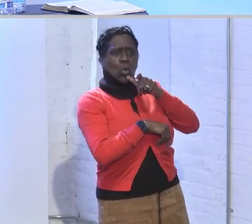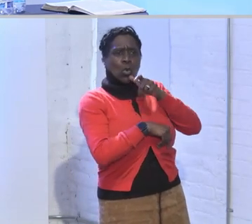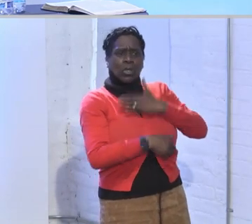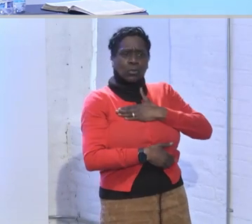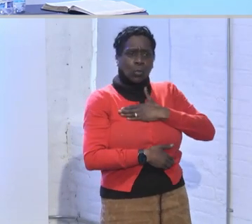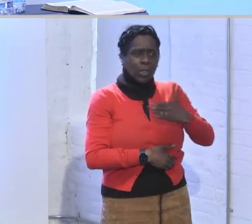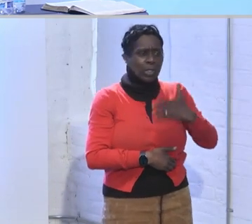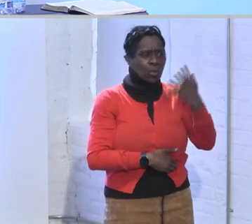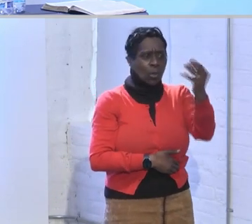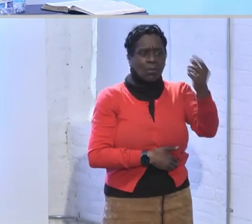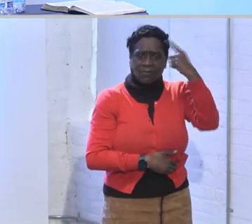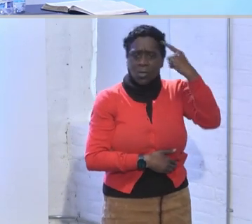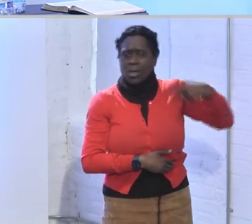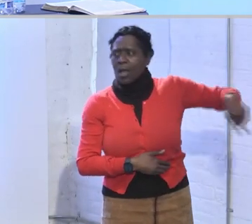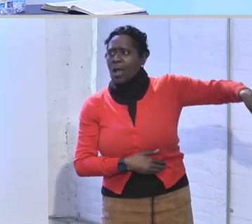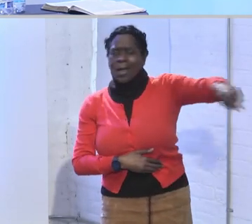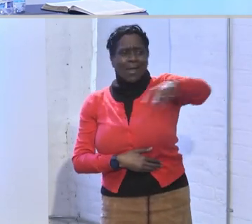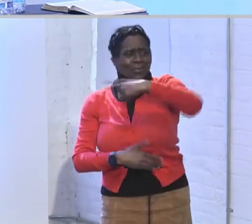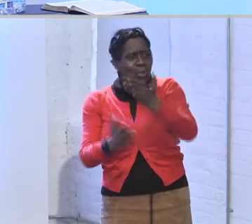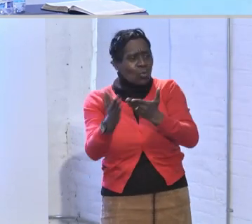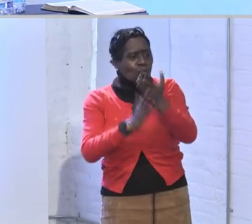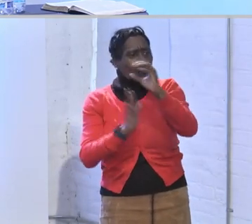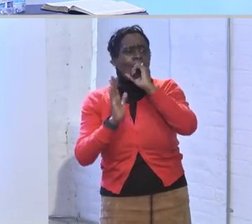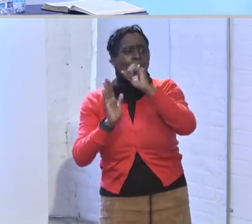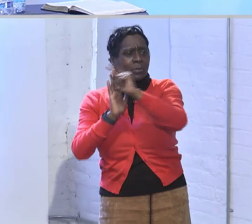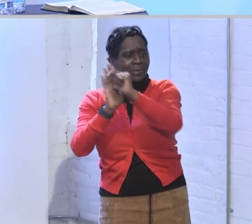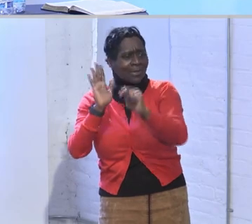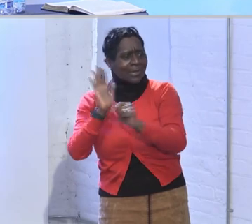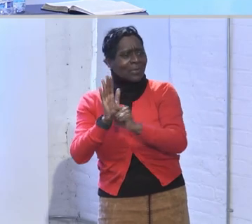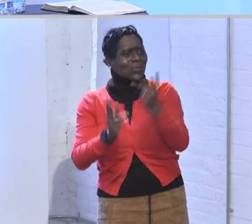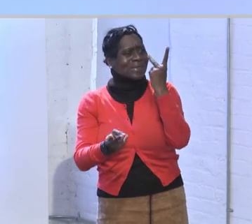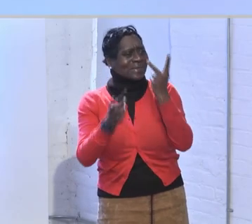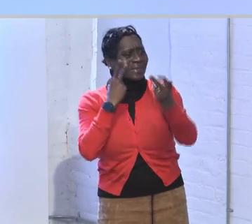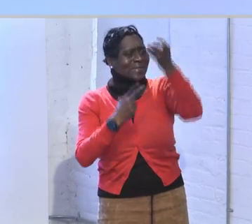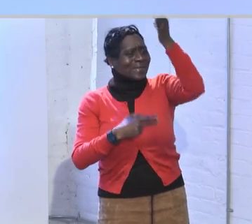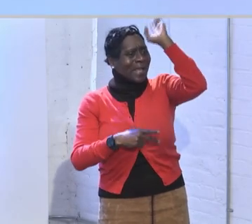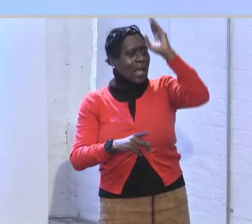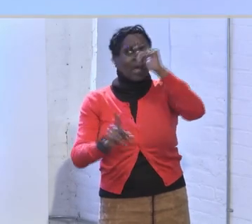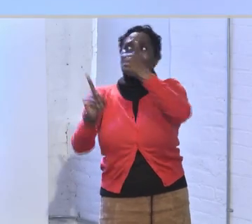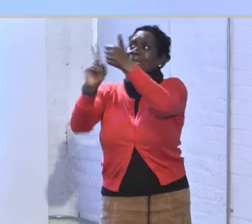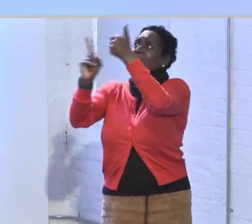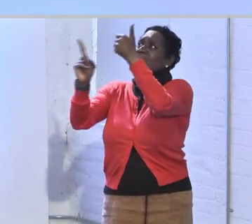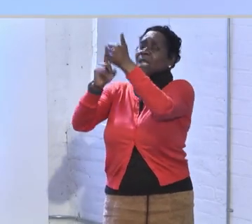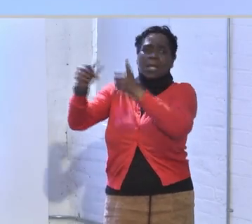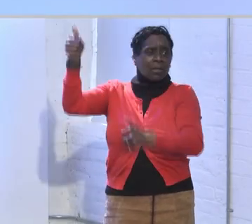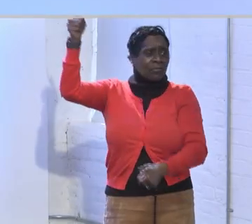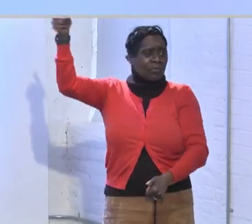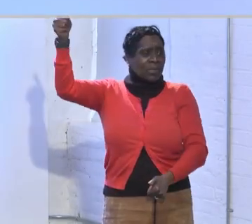for us? All throughout the Old Testament, all throughout the Bible, we see God referred to in the plural.